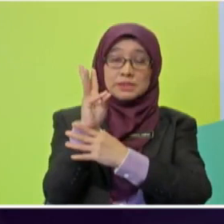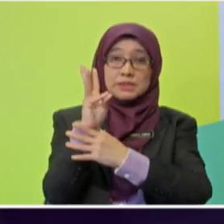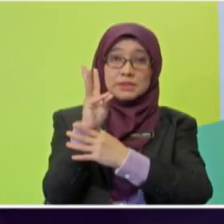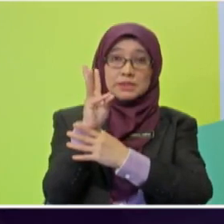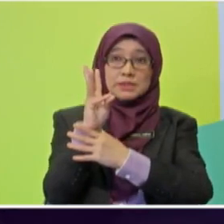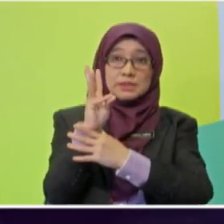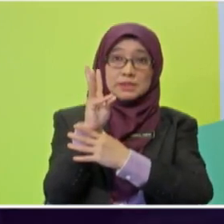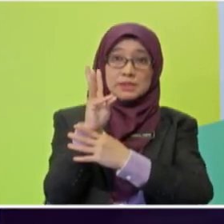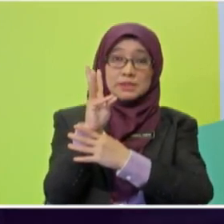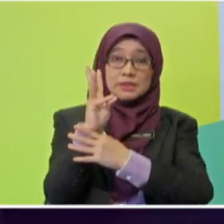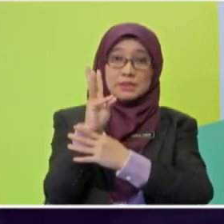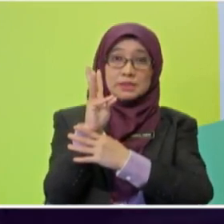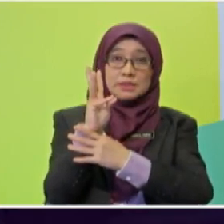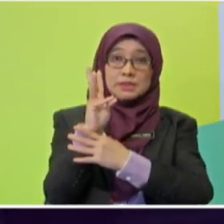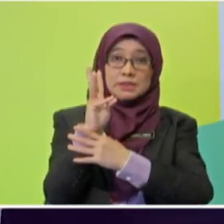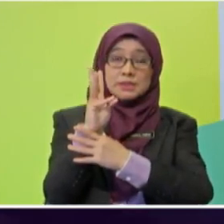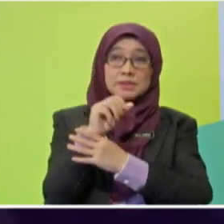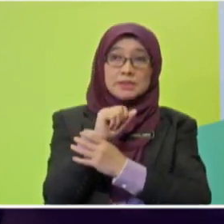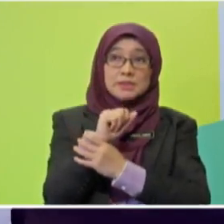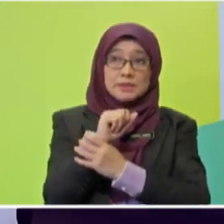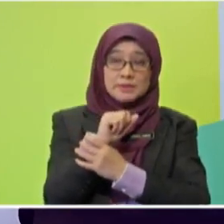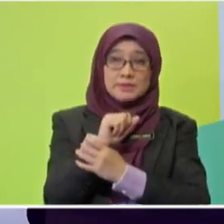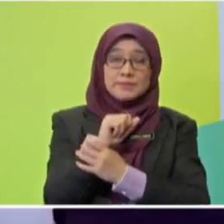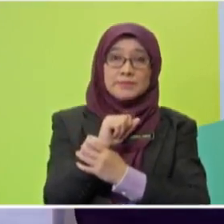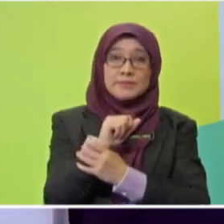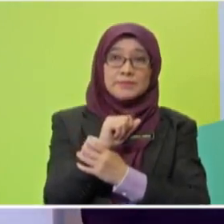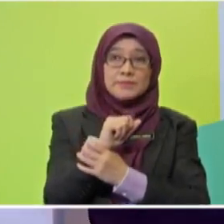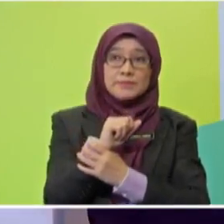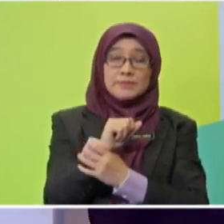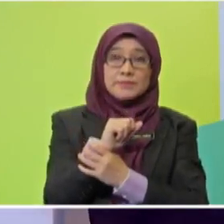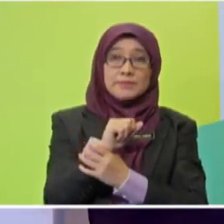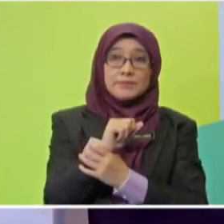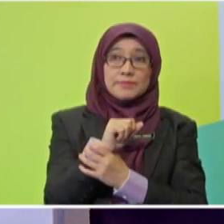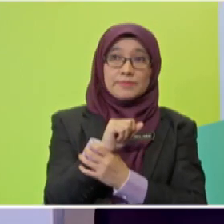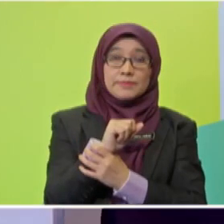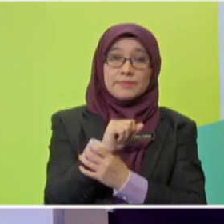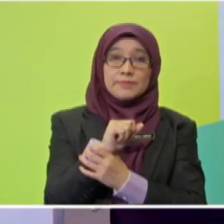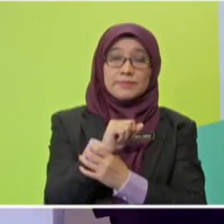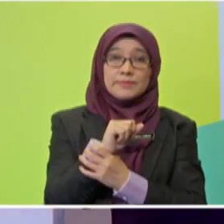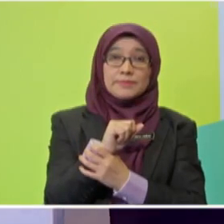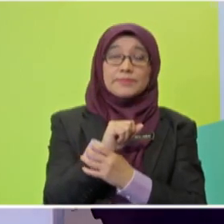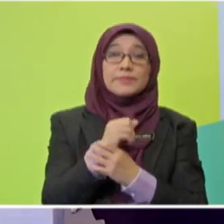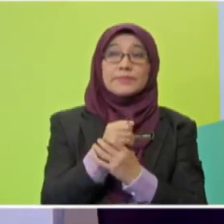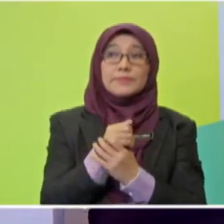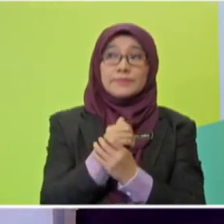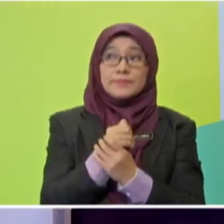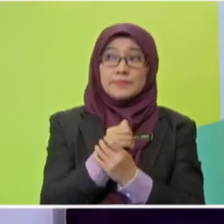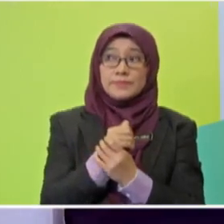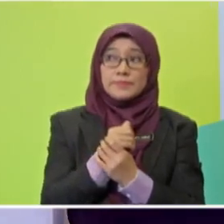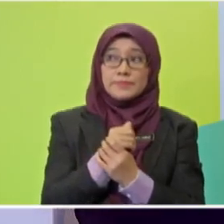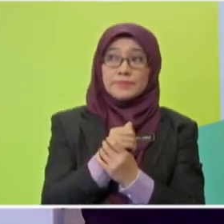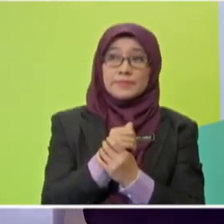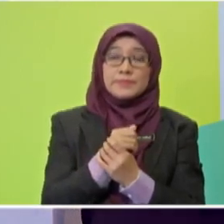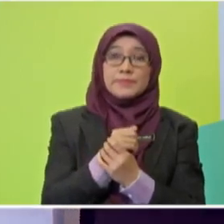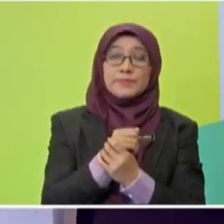Anif? so that would be 48. Okay. Yes. So, to get the times multiplication of 16, so we just add the numbers